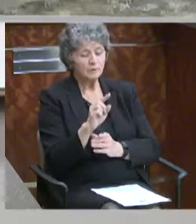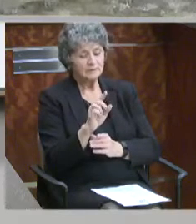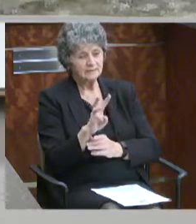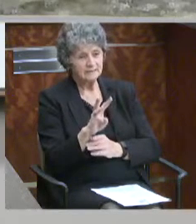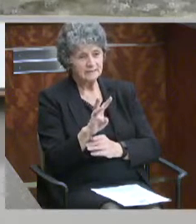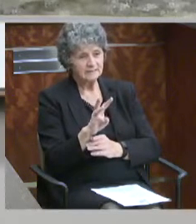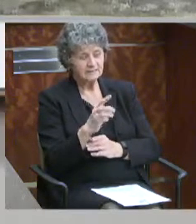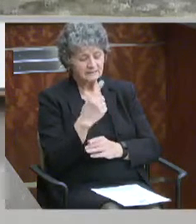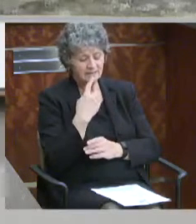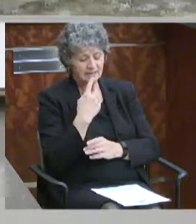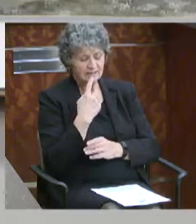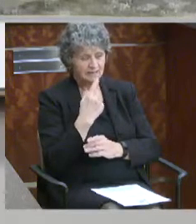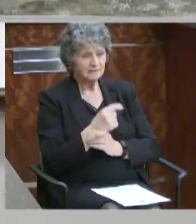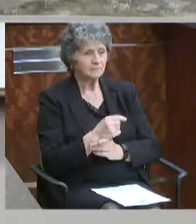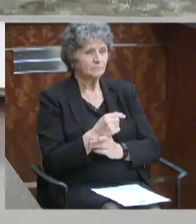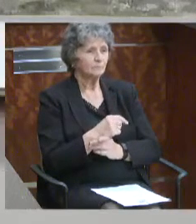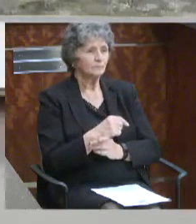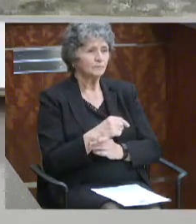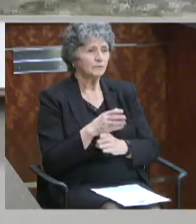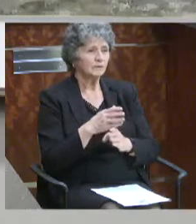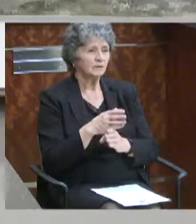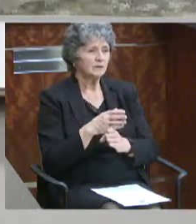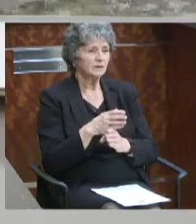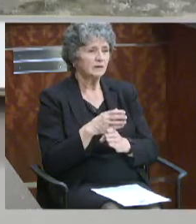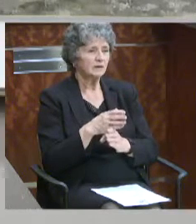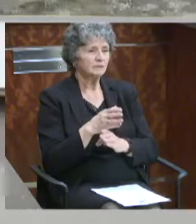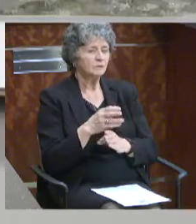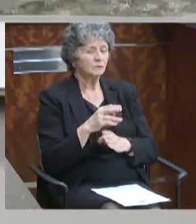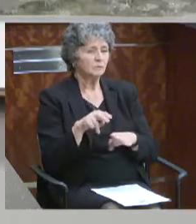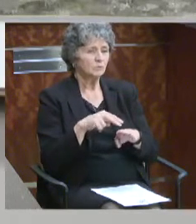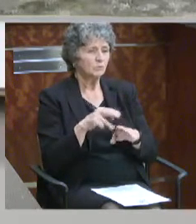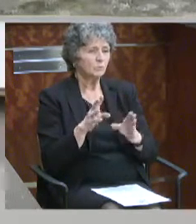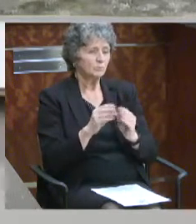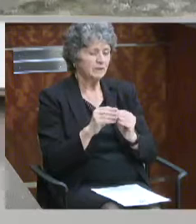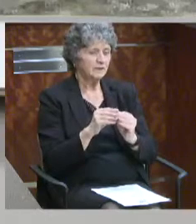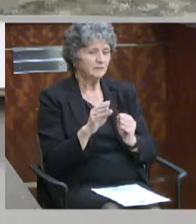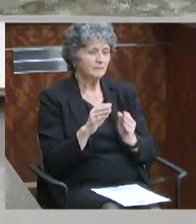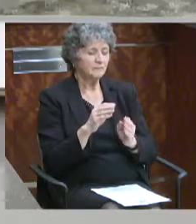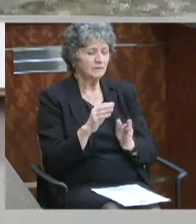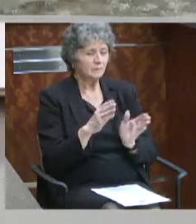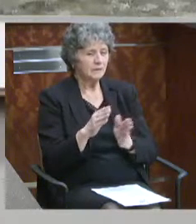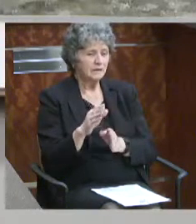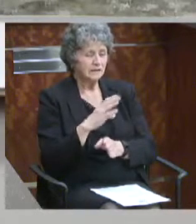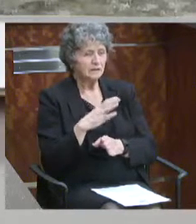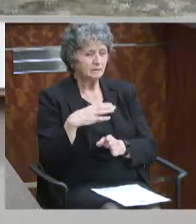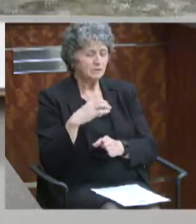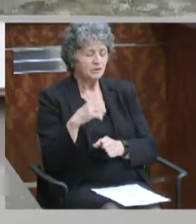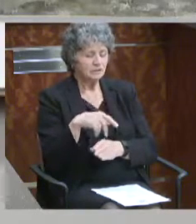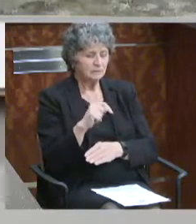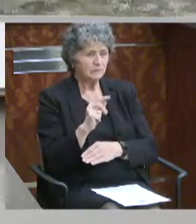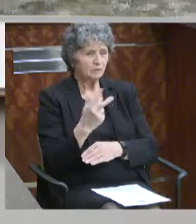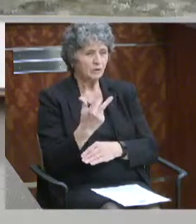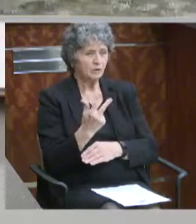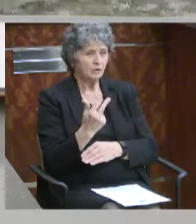2016 reads as follows. At the regular meeting of the City of Laurel Planning Commission held on September